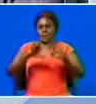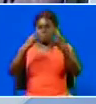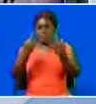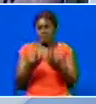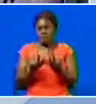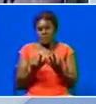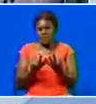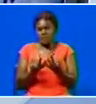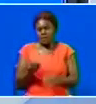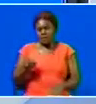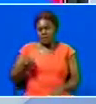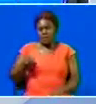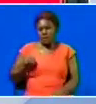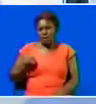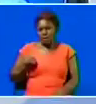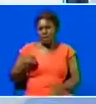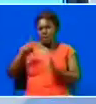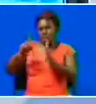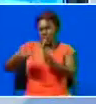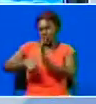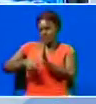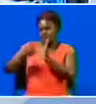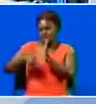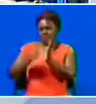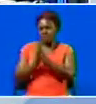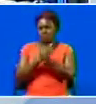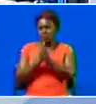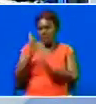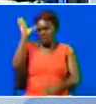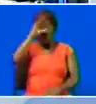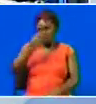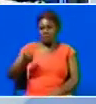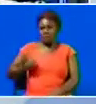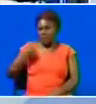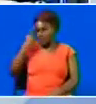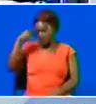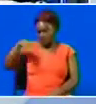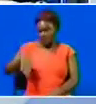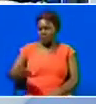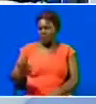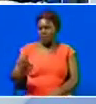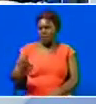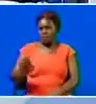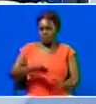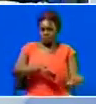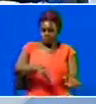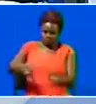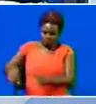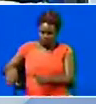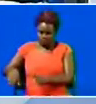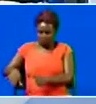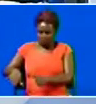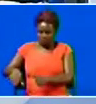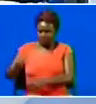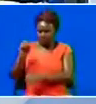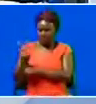of... we'll get you that story. That's a story of a missing girl from Gara Girls. But another girl